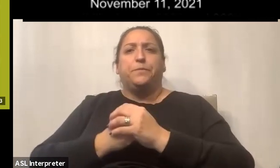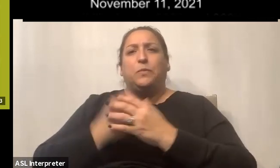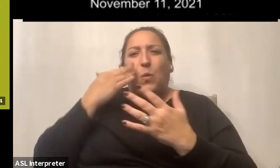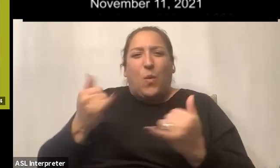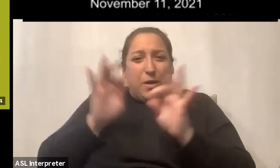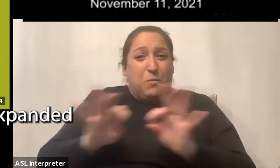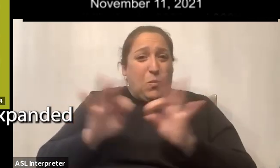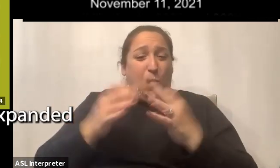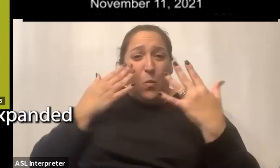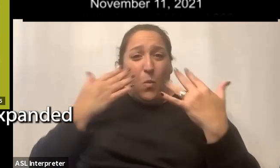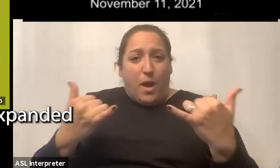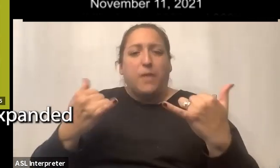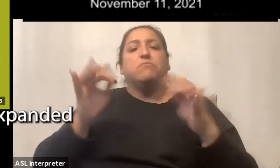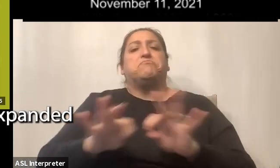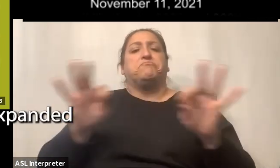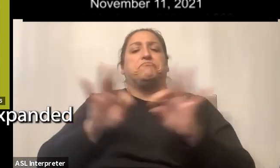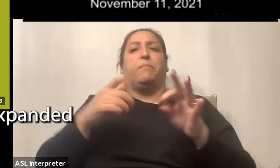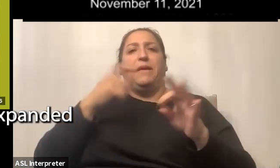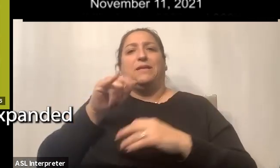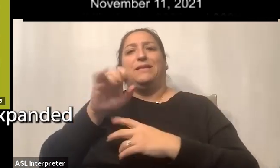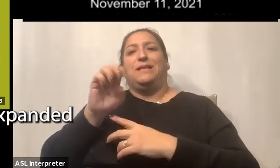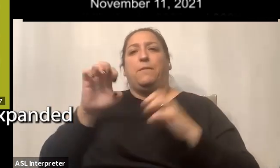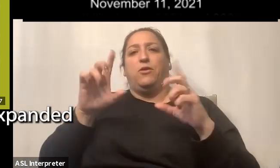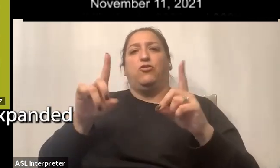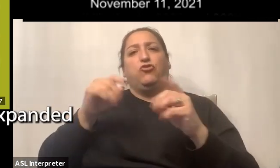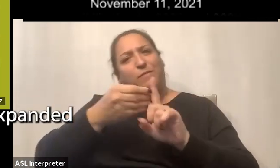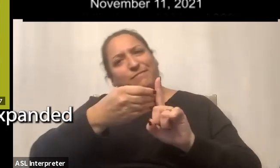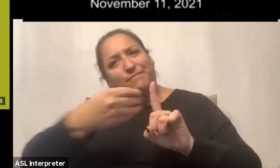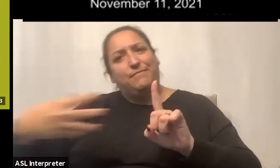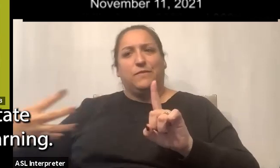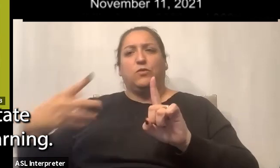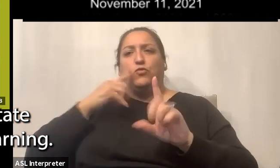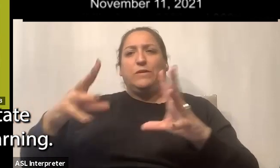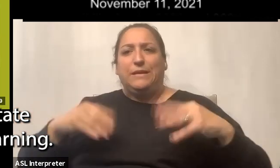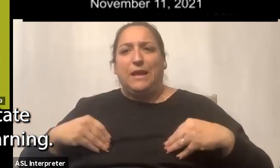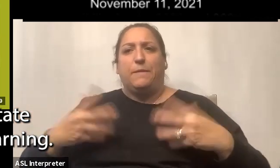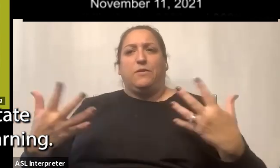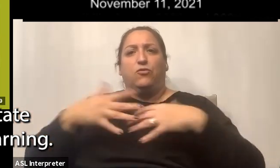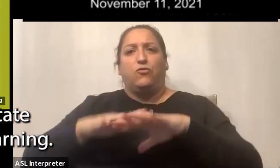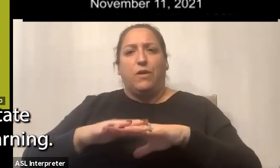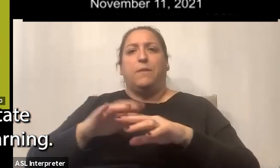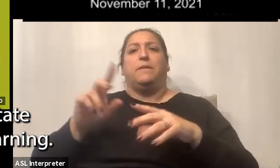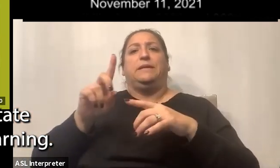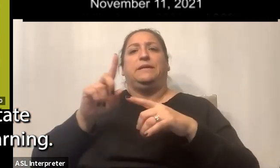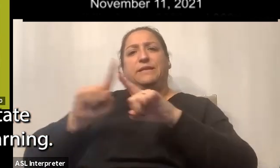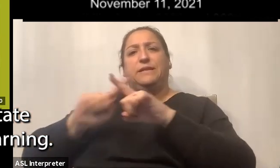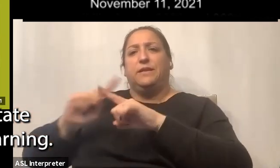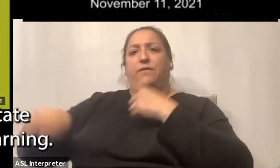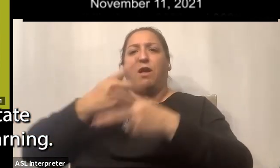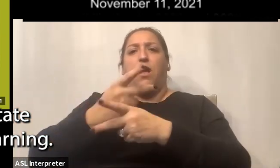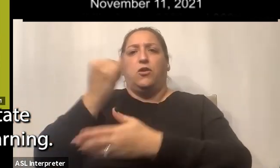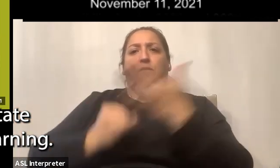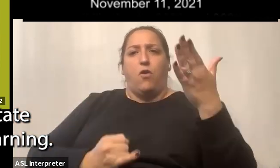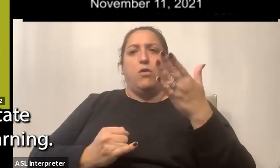important? This is important because STEM education should be expanded to embrace and integrate the disciplines of art in order to facilitate and